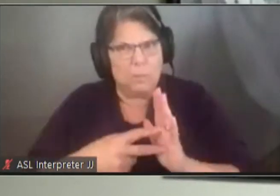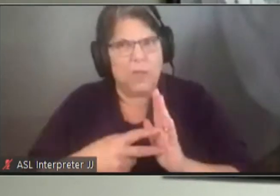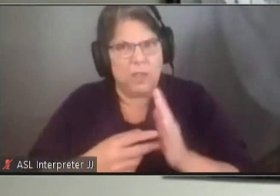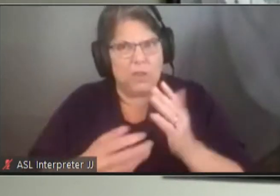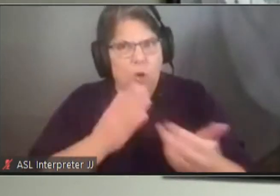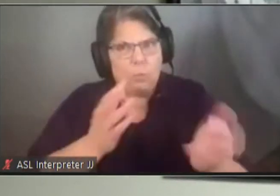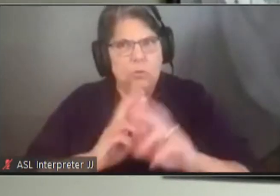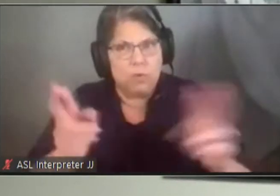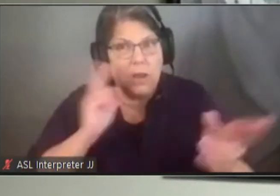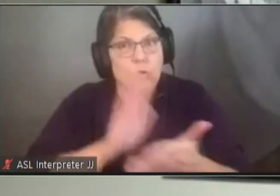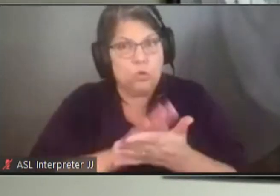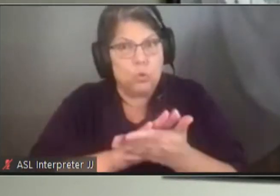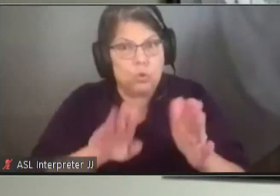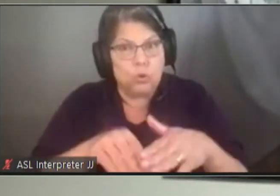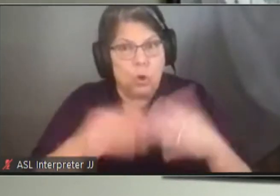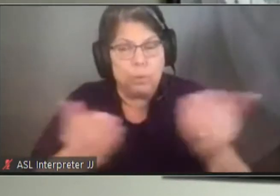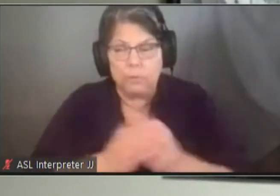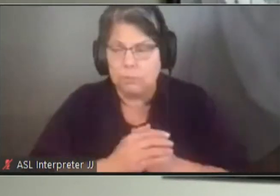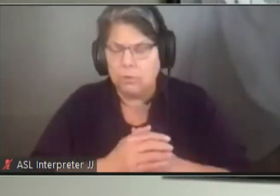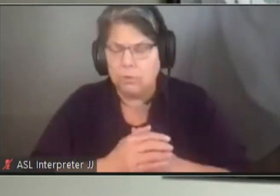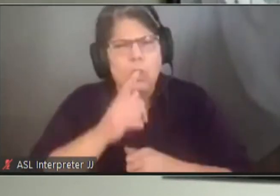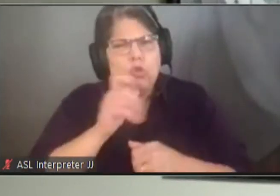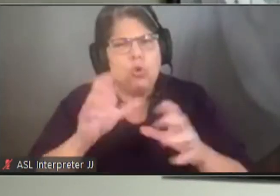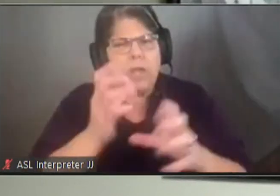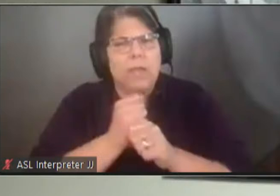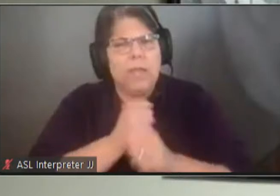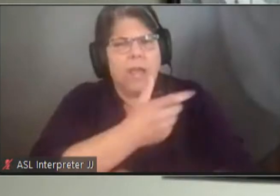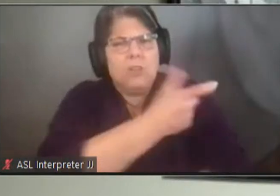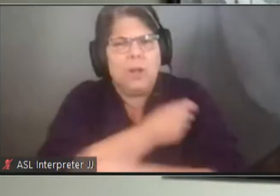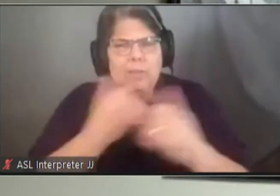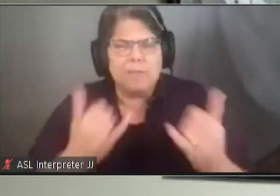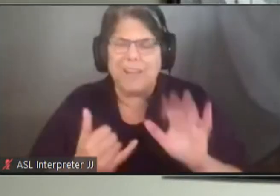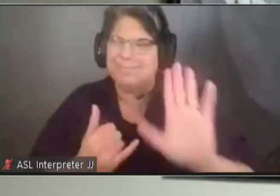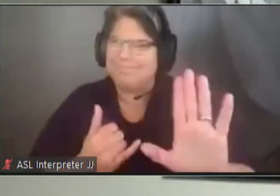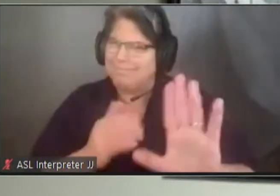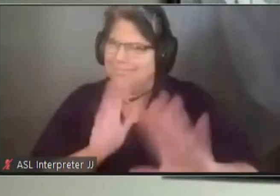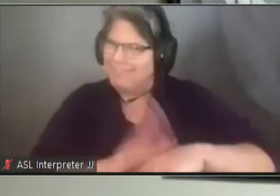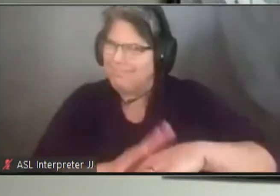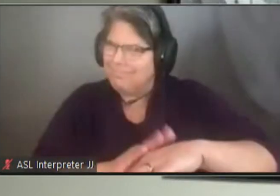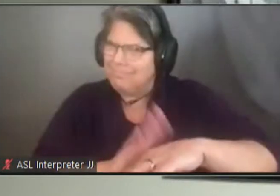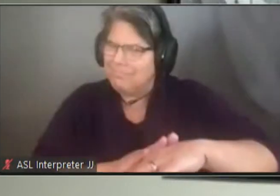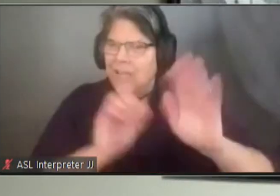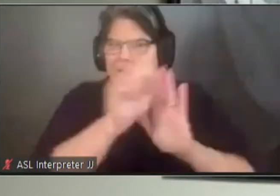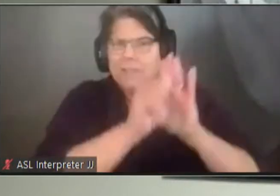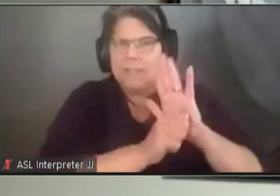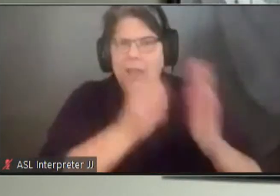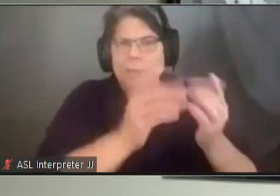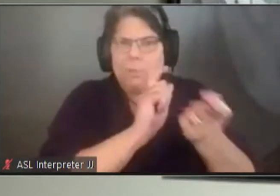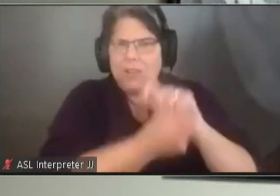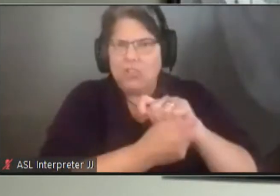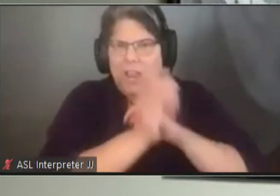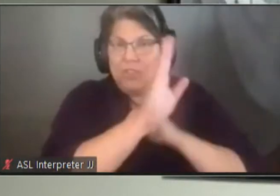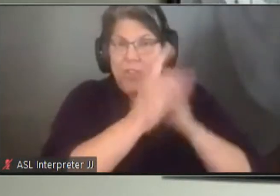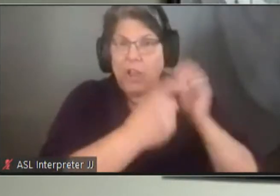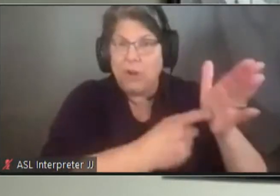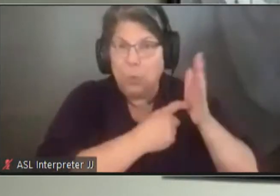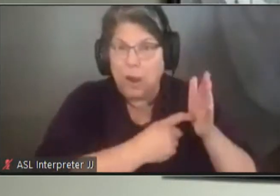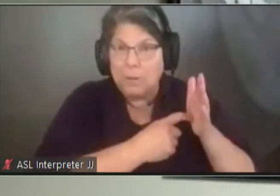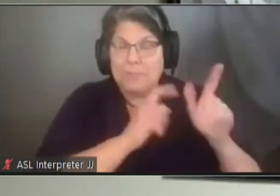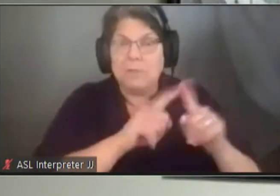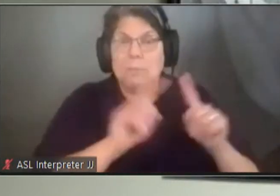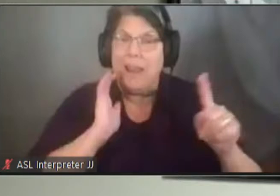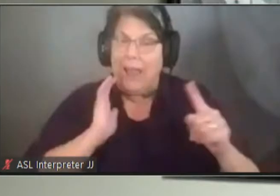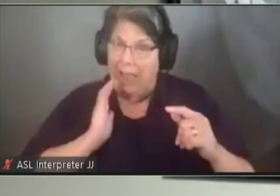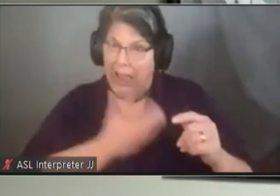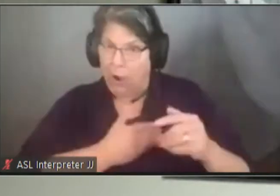eligible now? Please keep in mind that the state may be changing their requirements, but our tiers at this point show